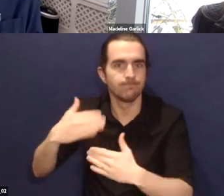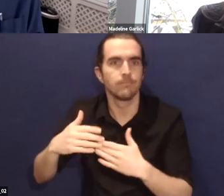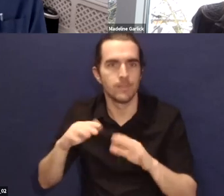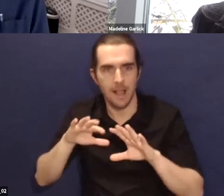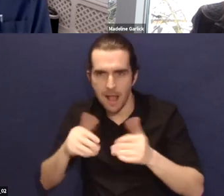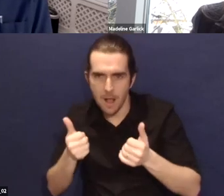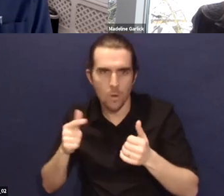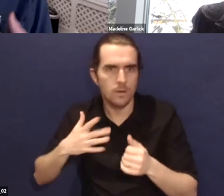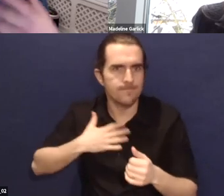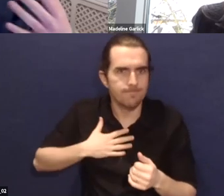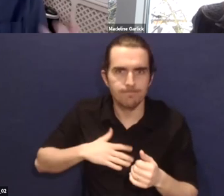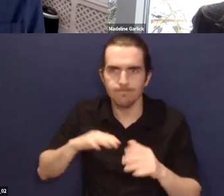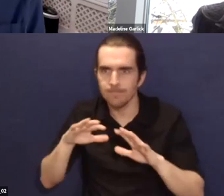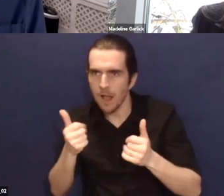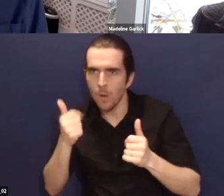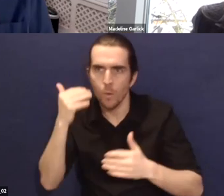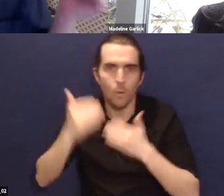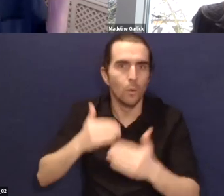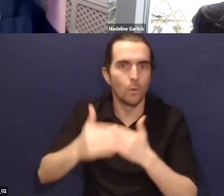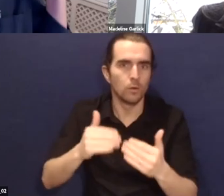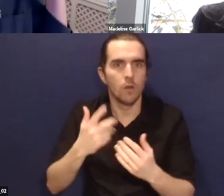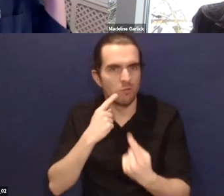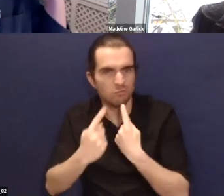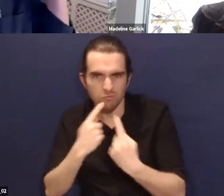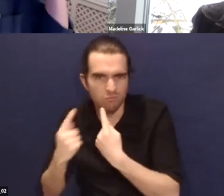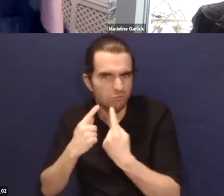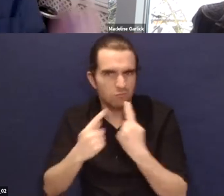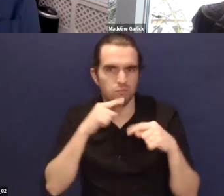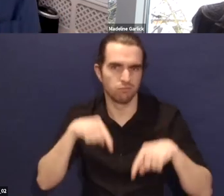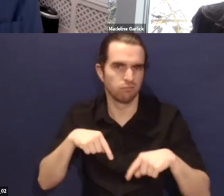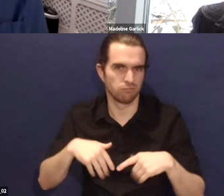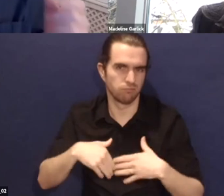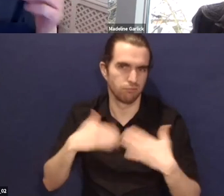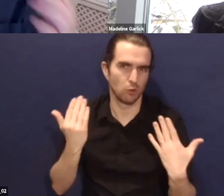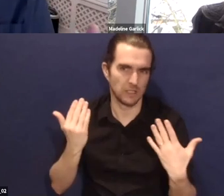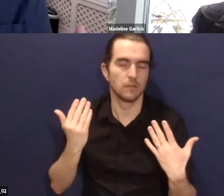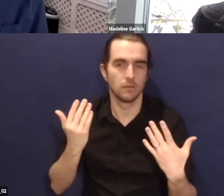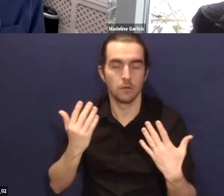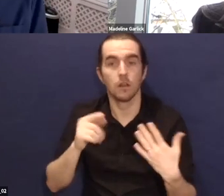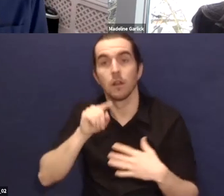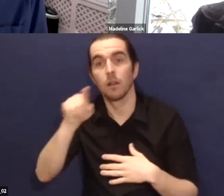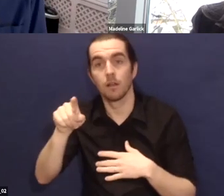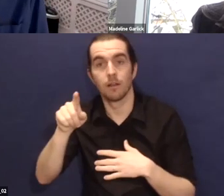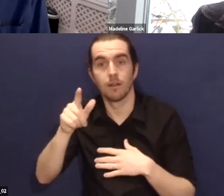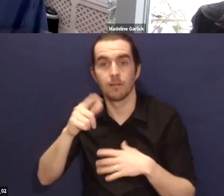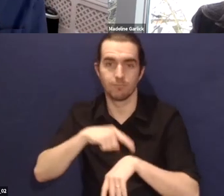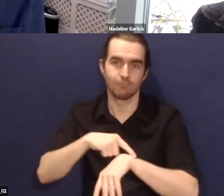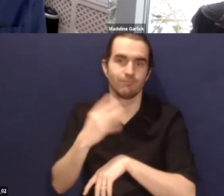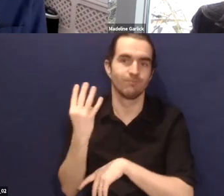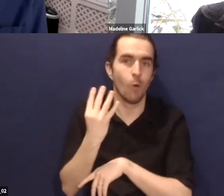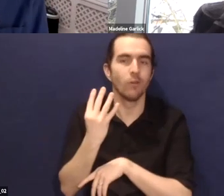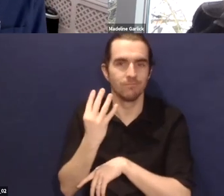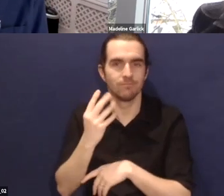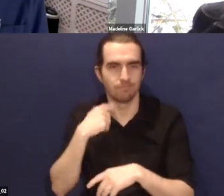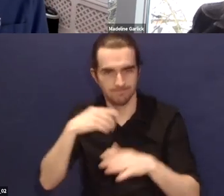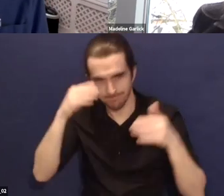focus on solutions. Thank you again to Madeleine and to everybody who's been